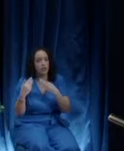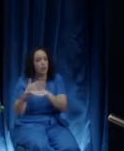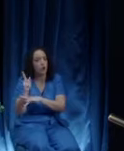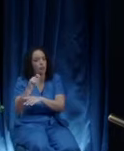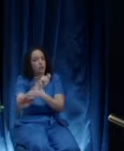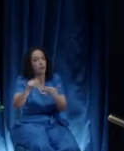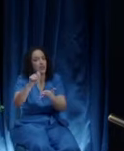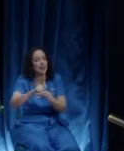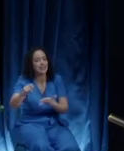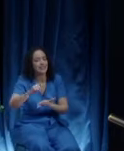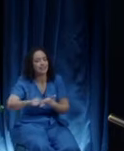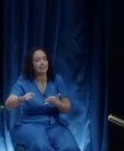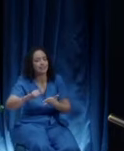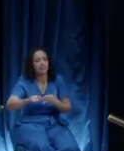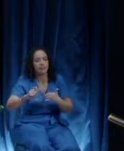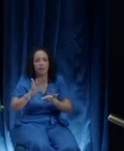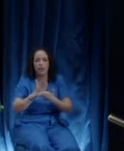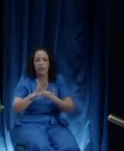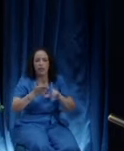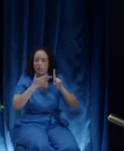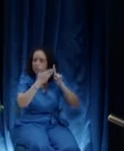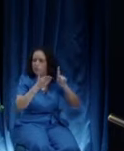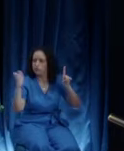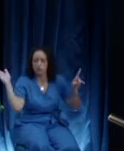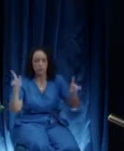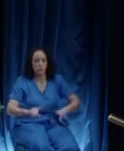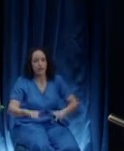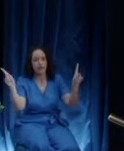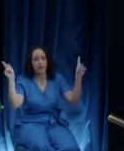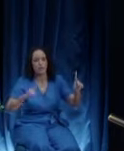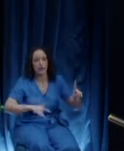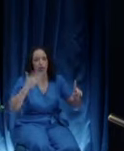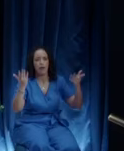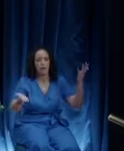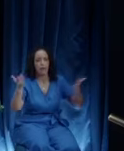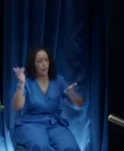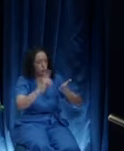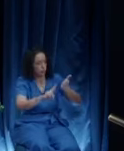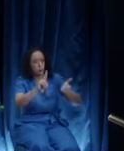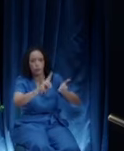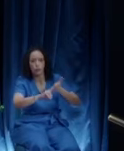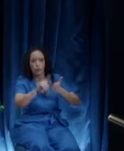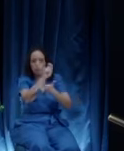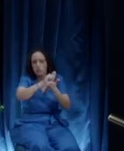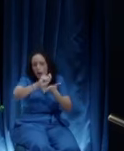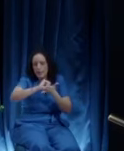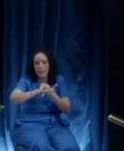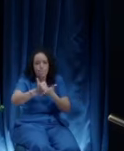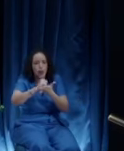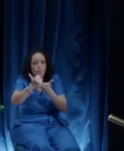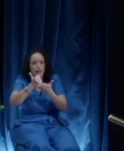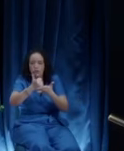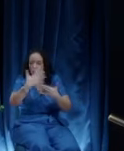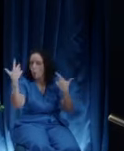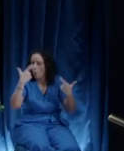at the time, who were living quite unconventional lives and really writing quite, you know, publishing really quite